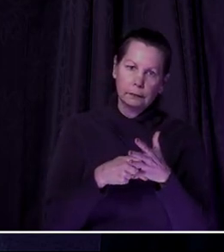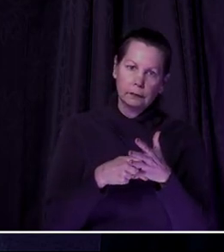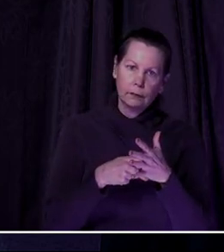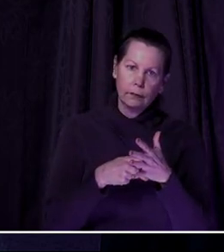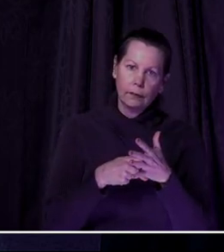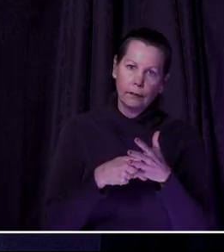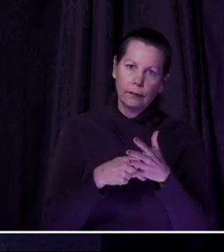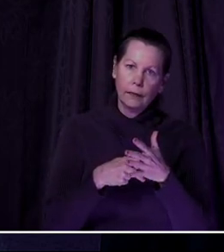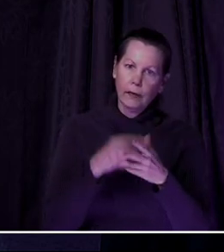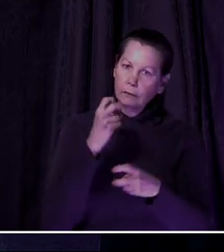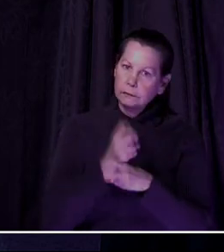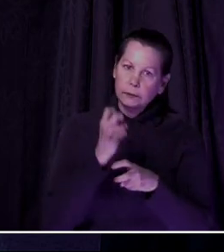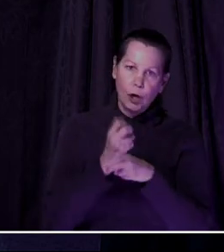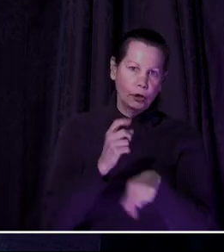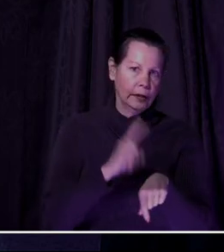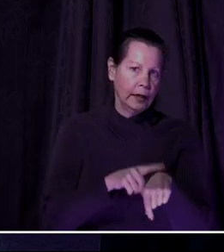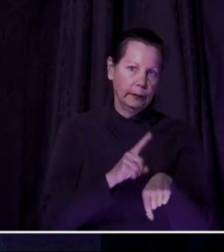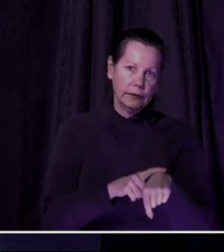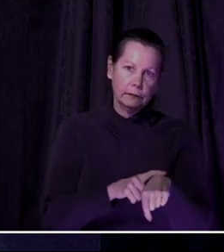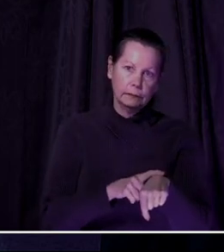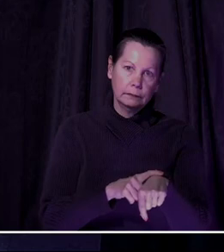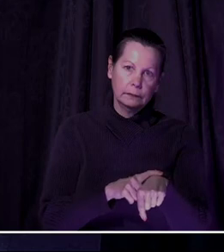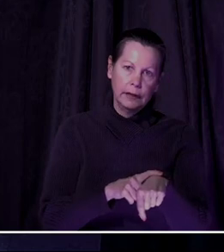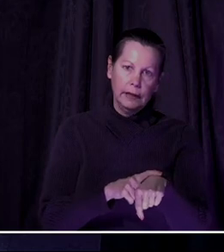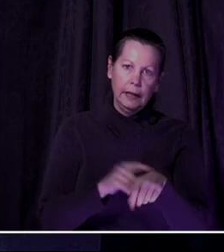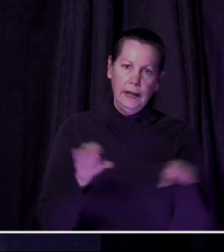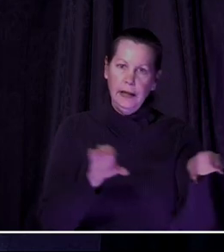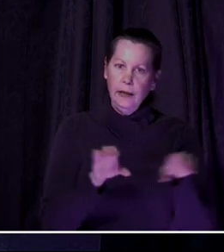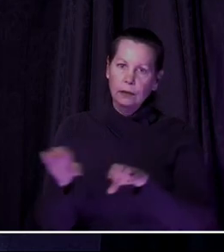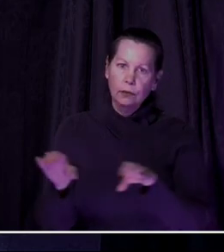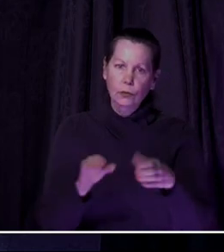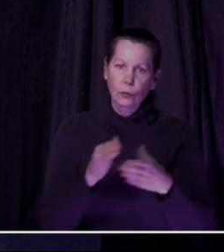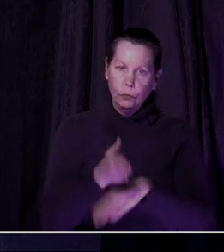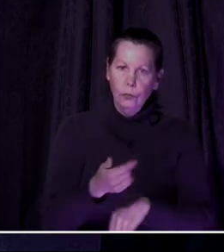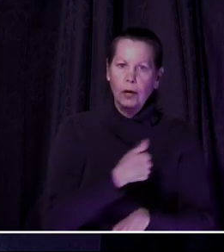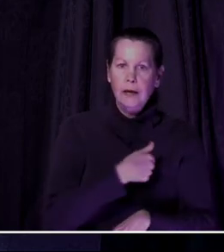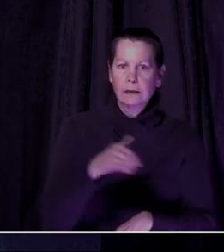And there was some tough times. He could do through us.